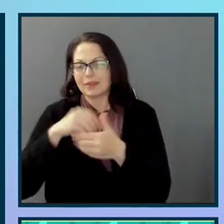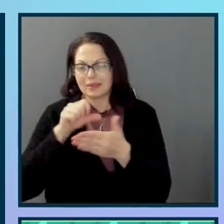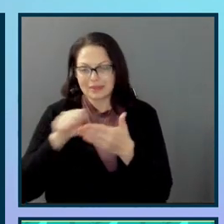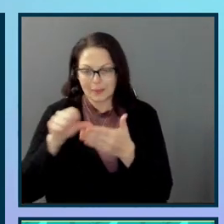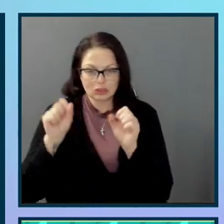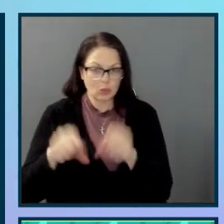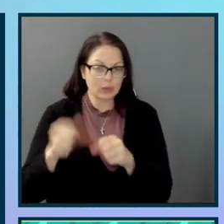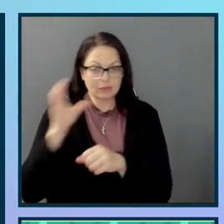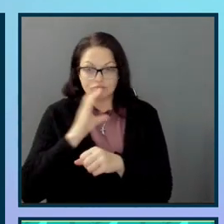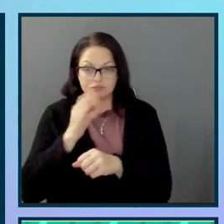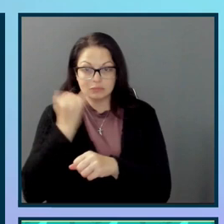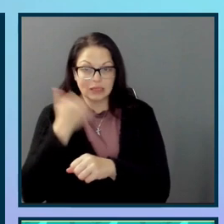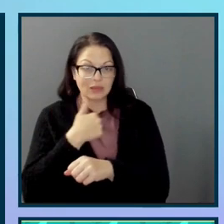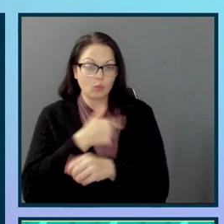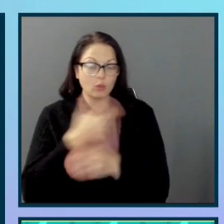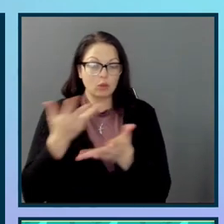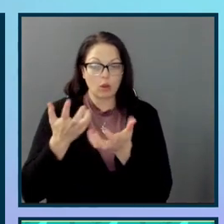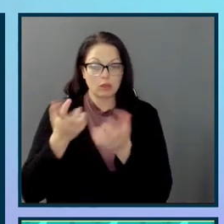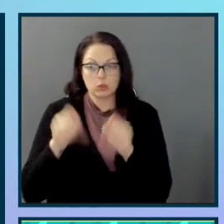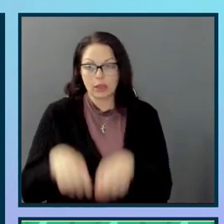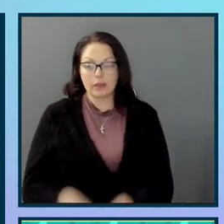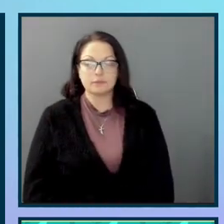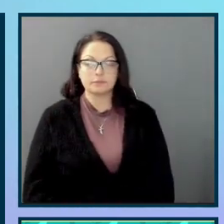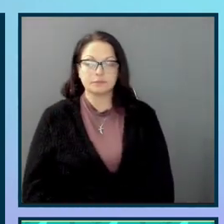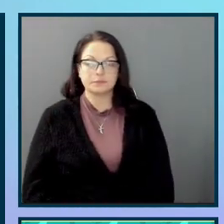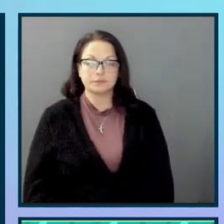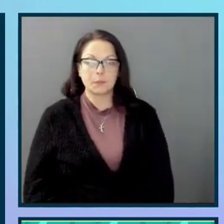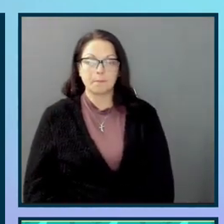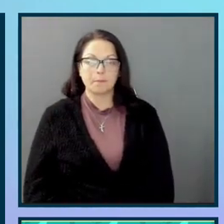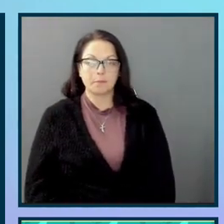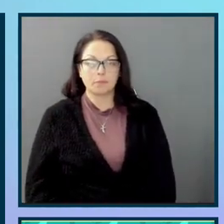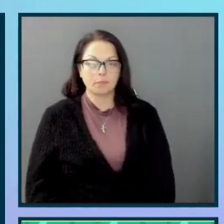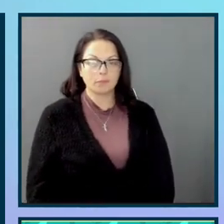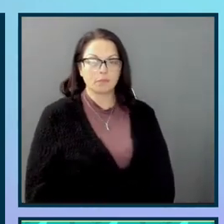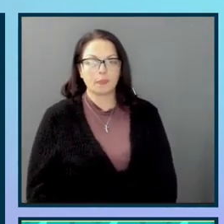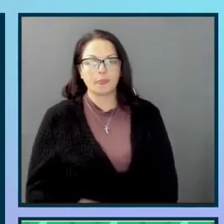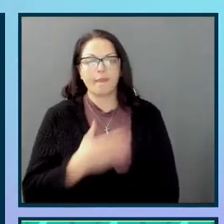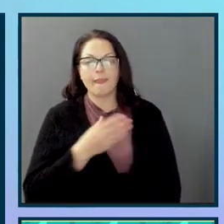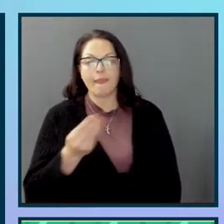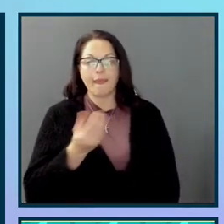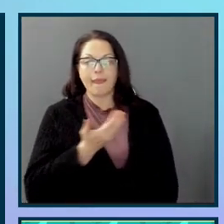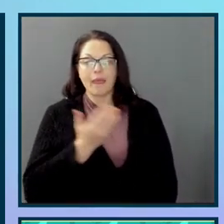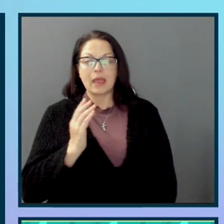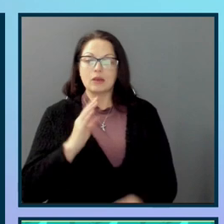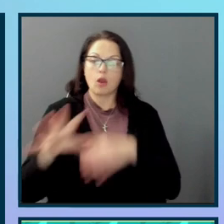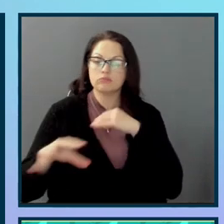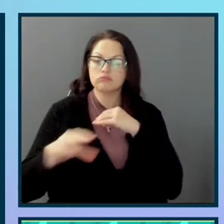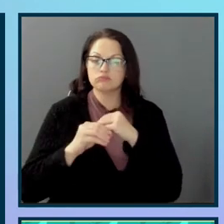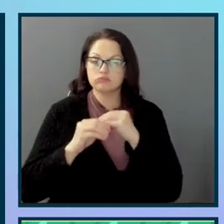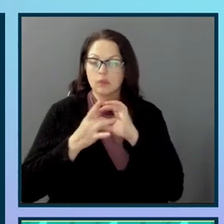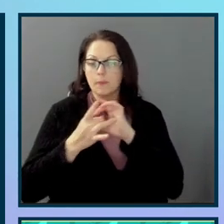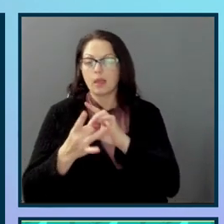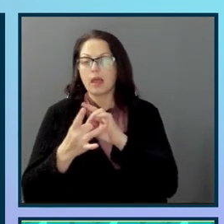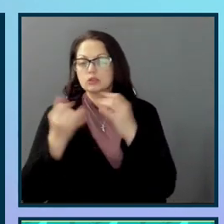had wanted to, much like a DOM. And under that, we find the ARIA attributes applied to the current element. There